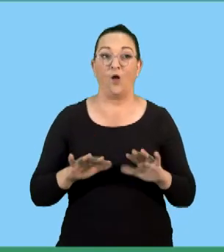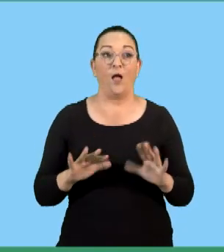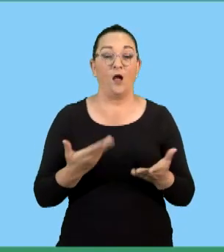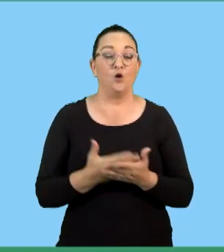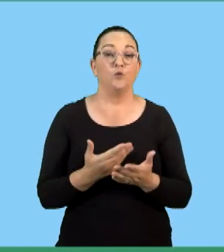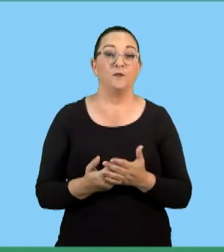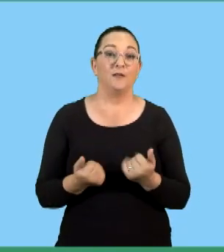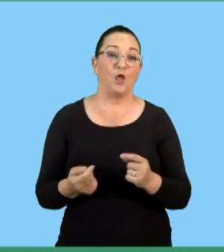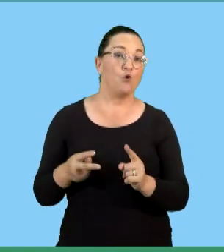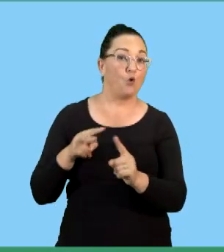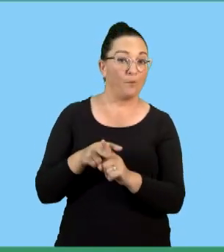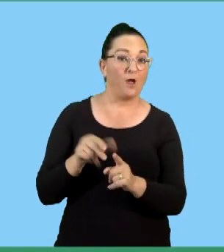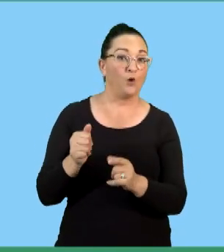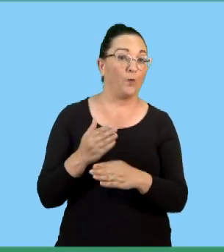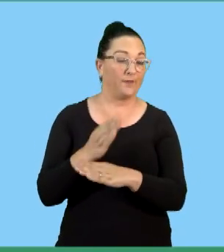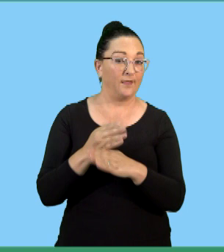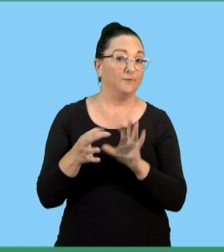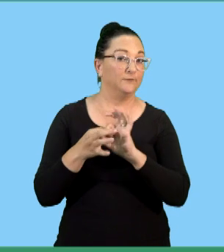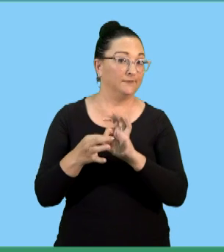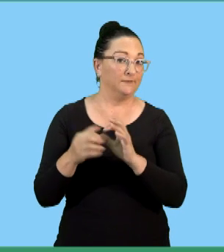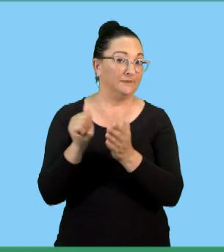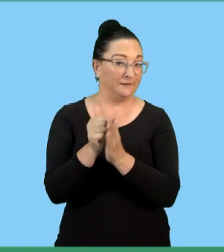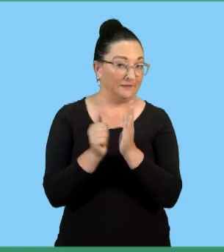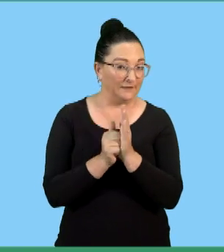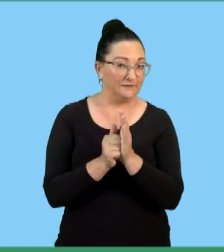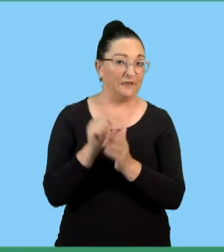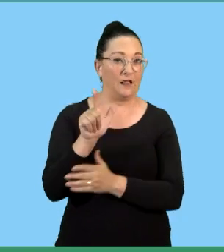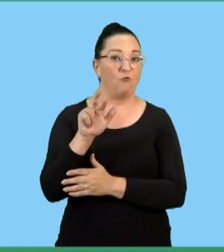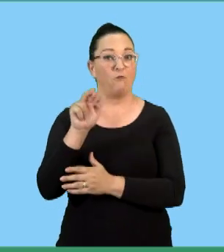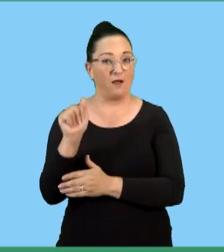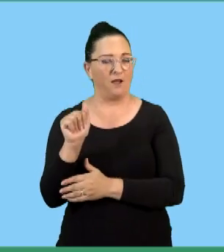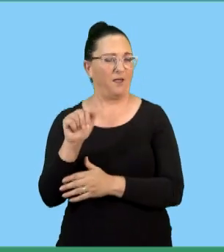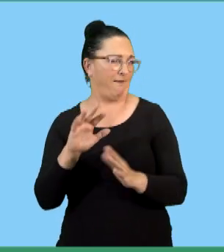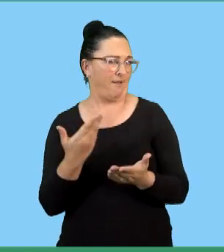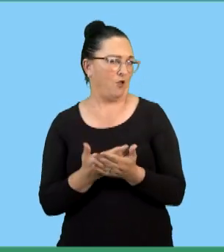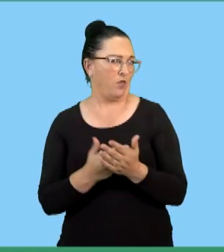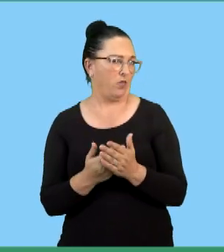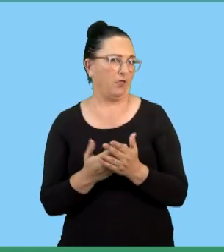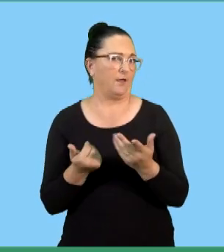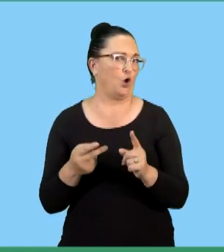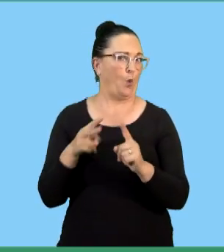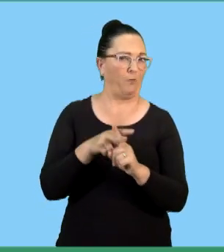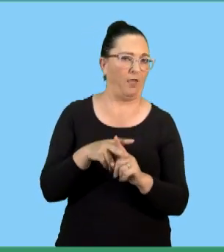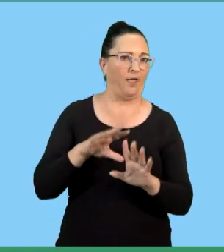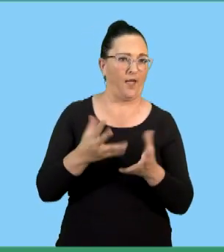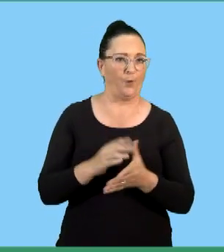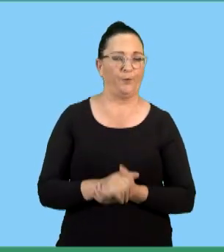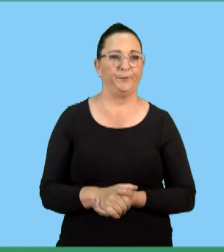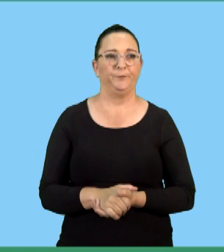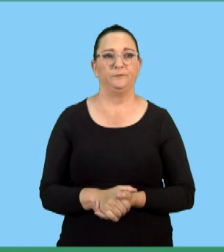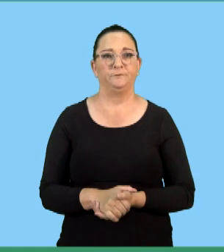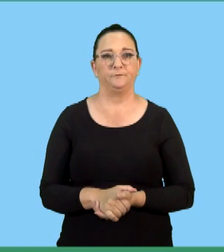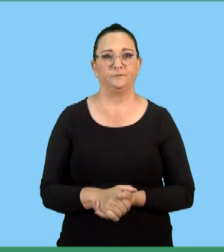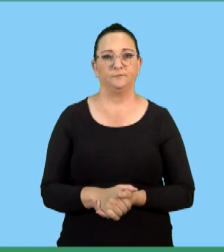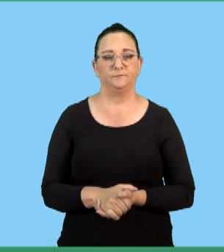ways to comply with the Labor Relations Act. Now, how can we comply? How can we do as the